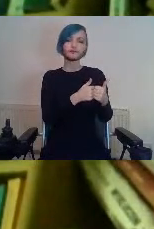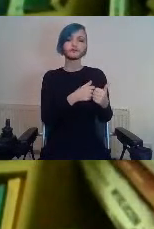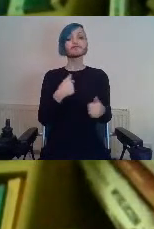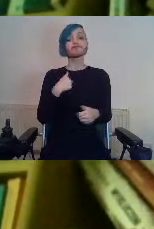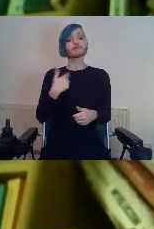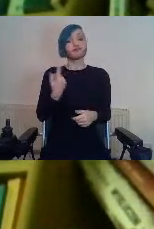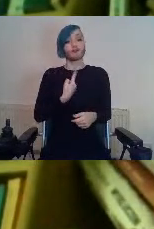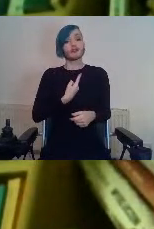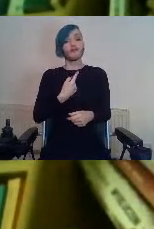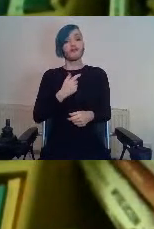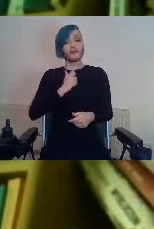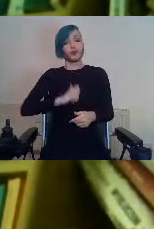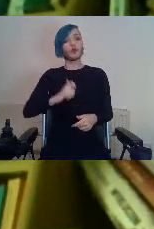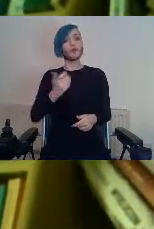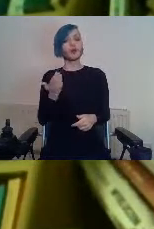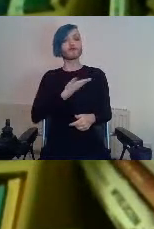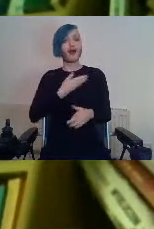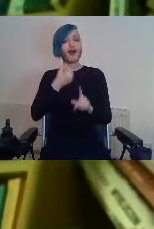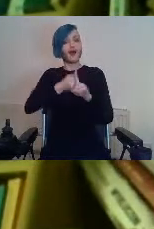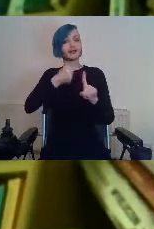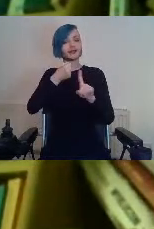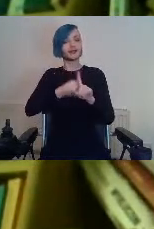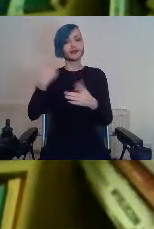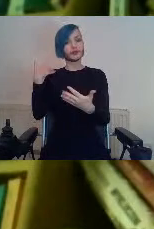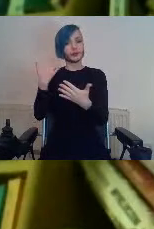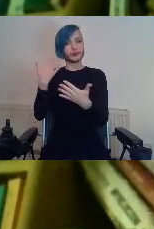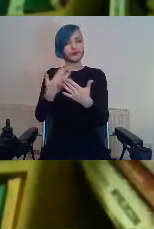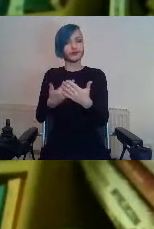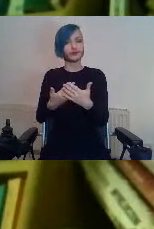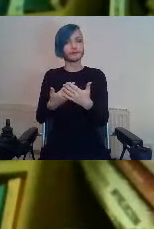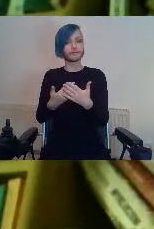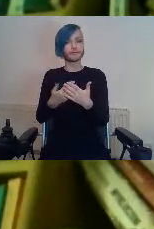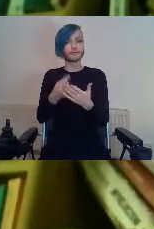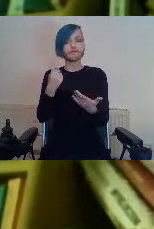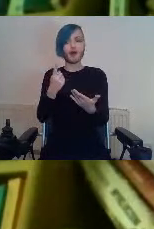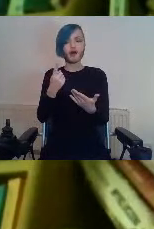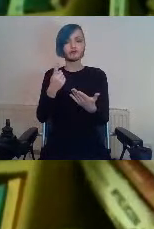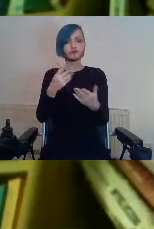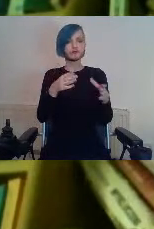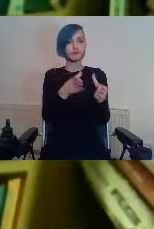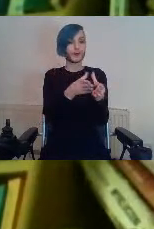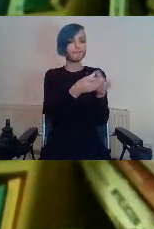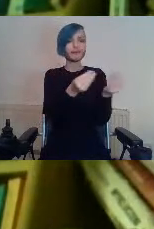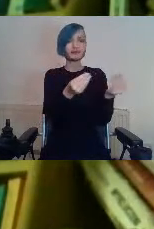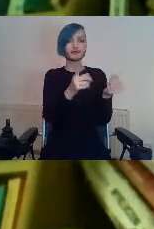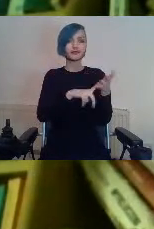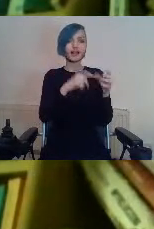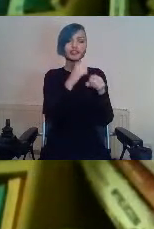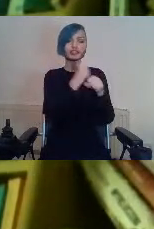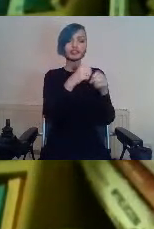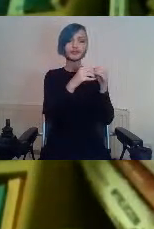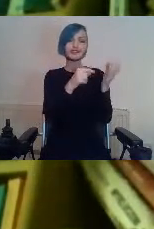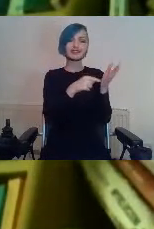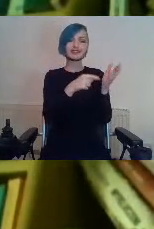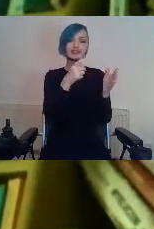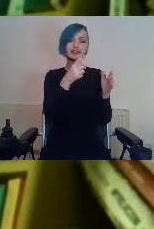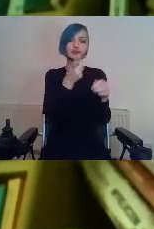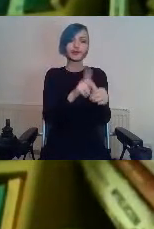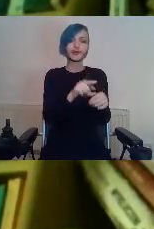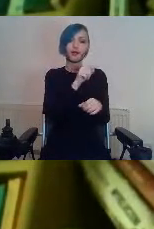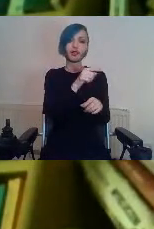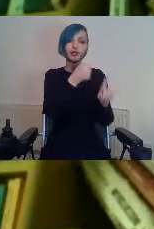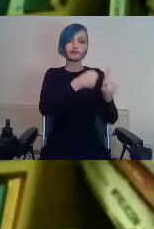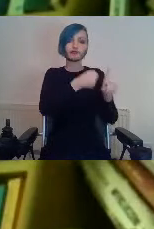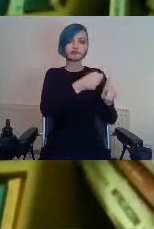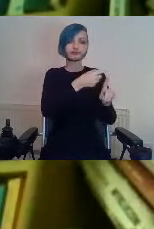to talk about human rights without human rights of LGBT plus persons. So that's